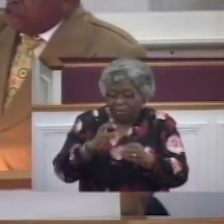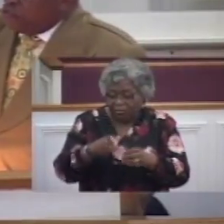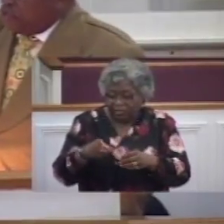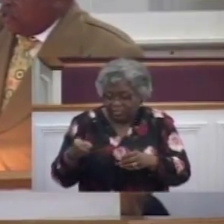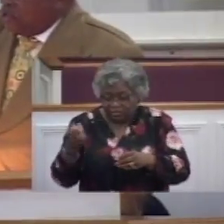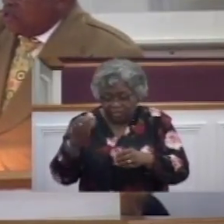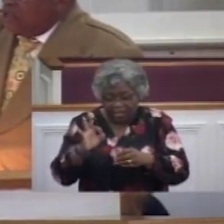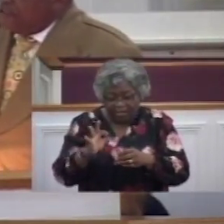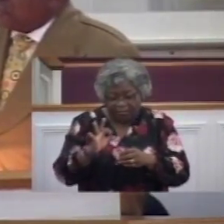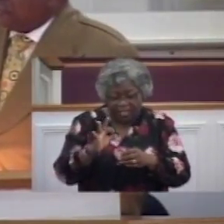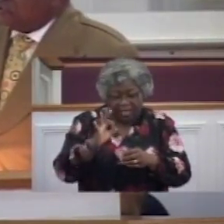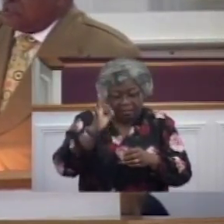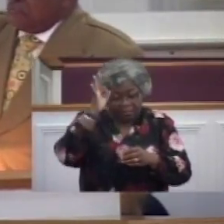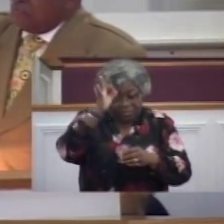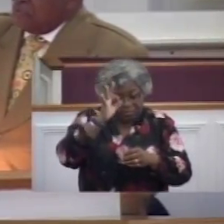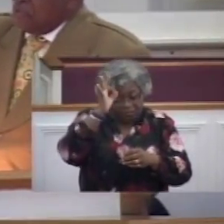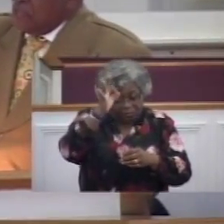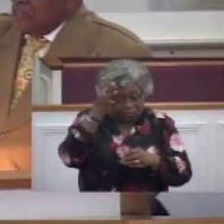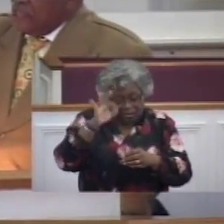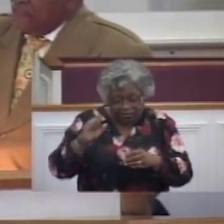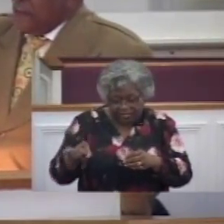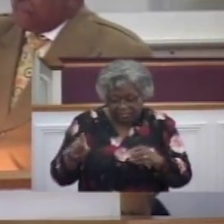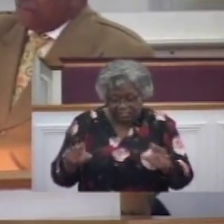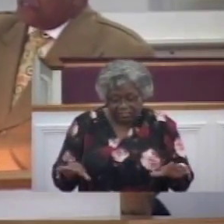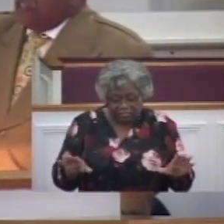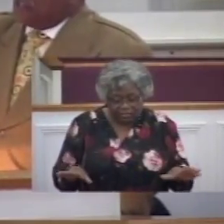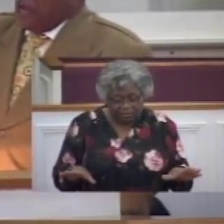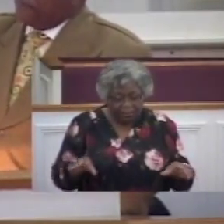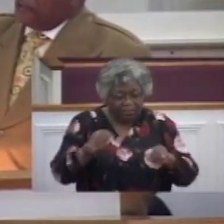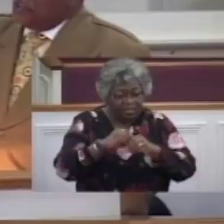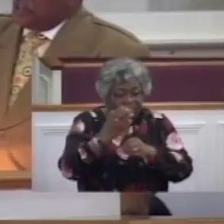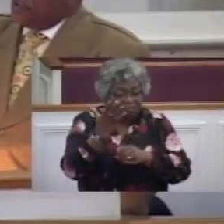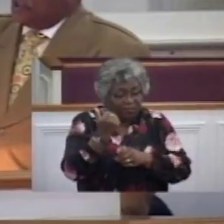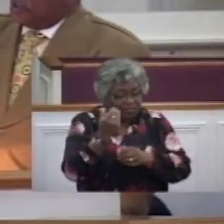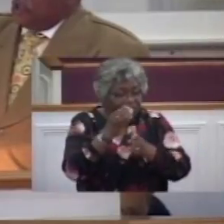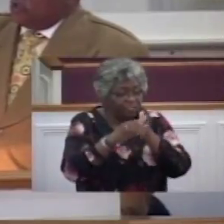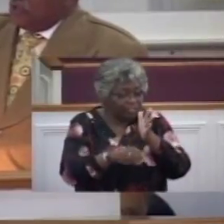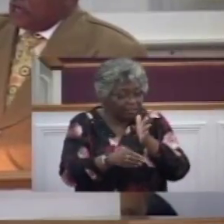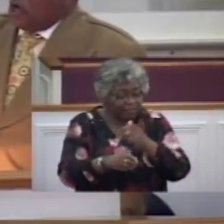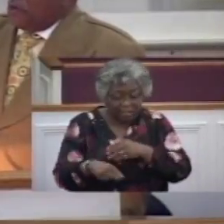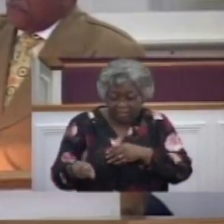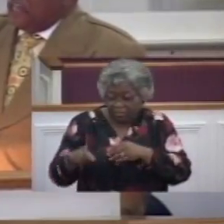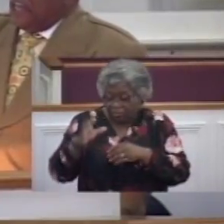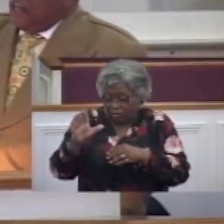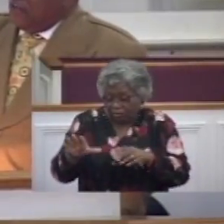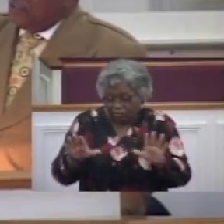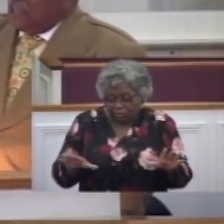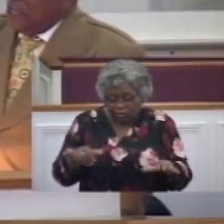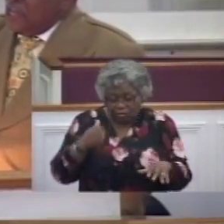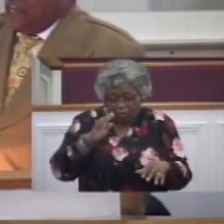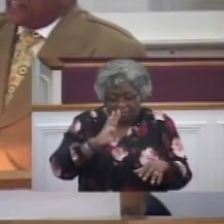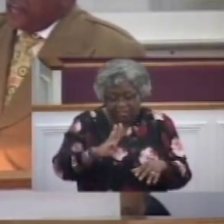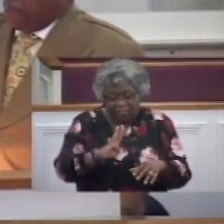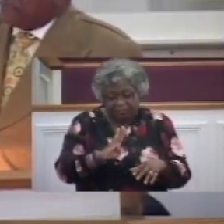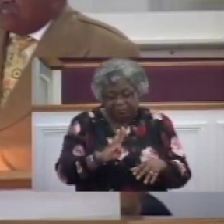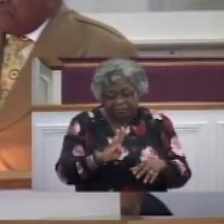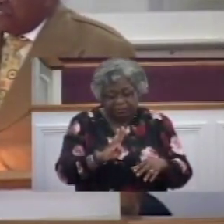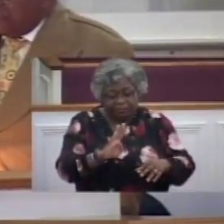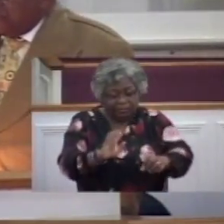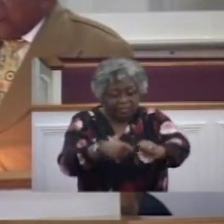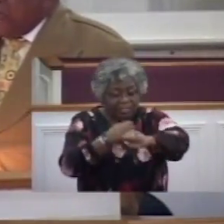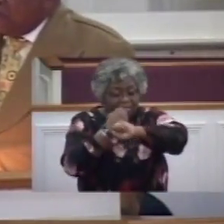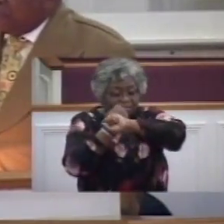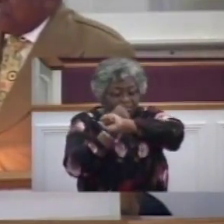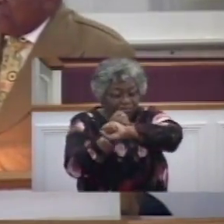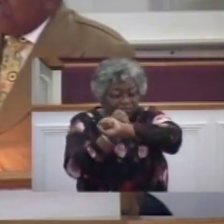or the future of his children. In that 15th chapter, he says, your children are going to be held in